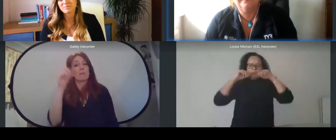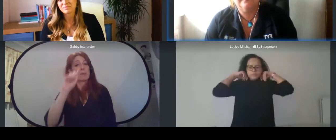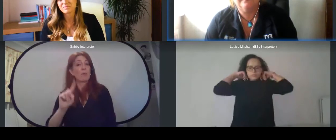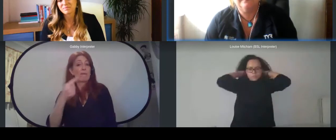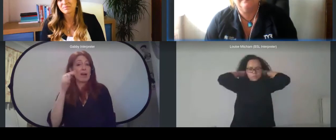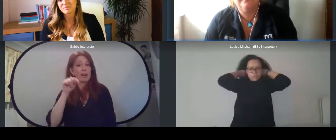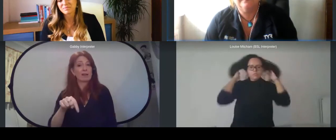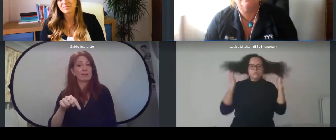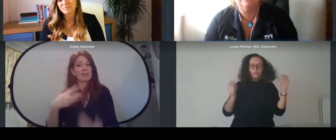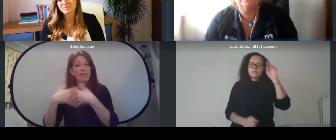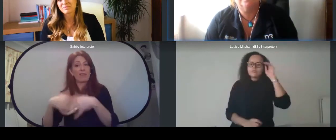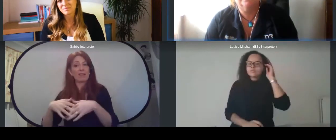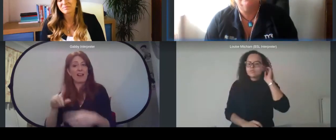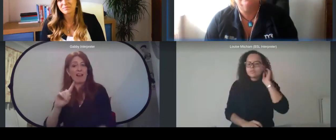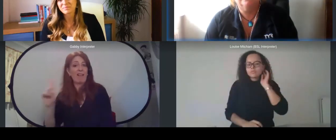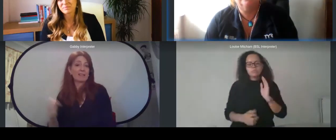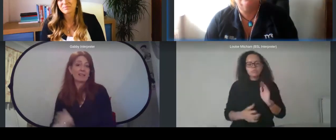tech ain't going to be a solution.